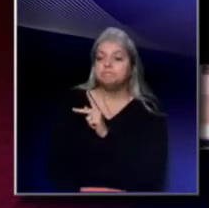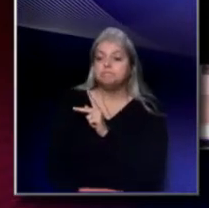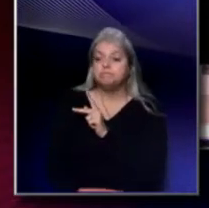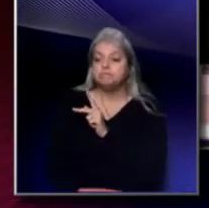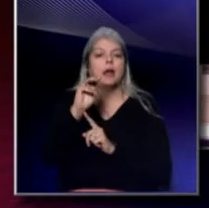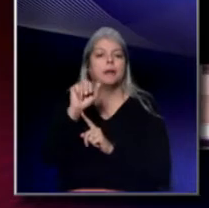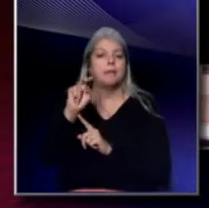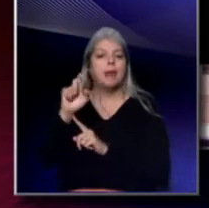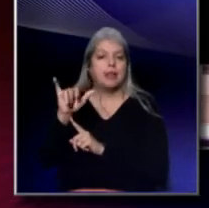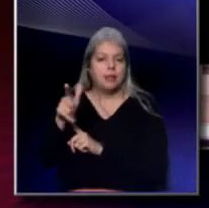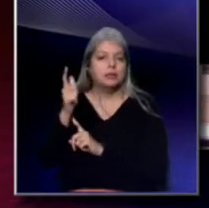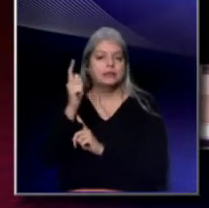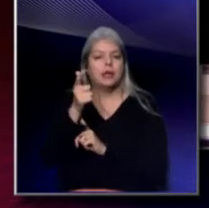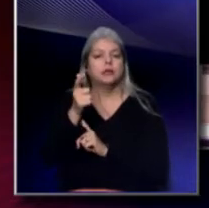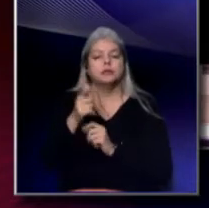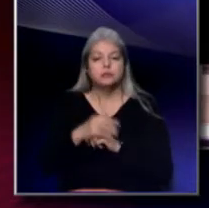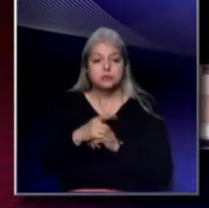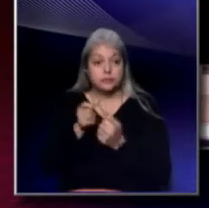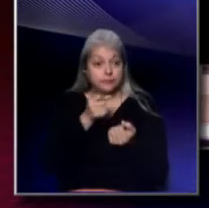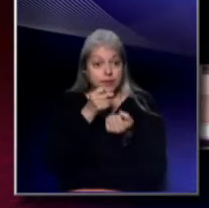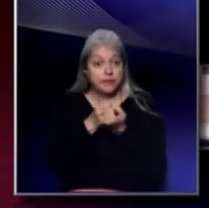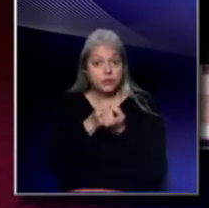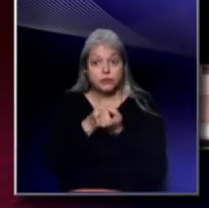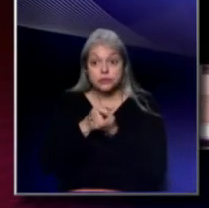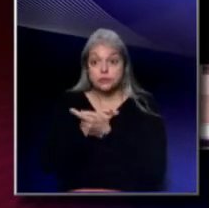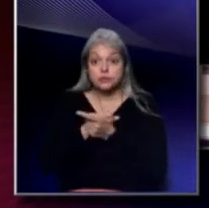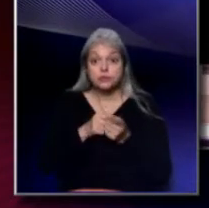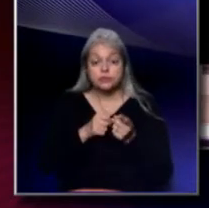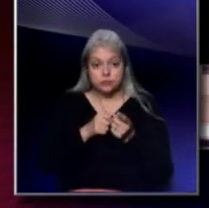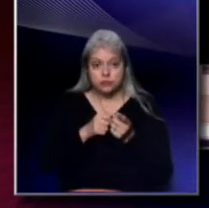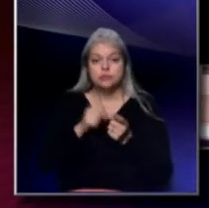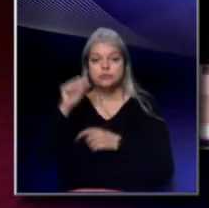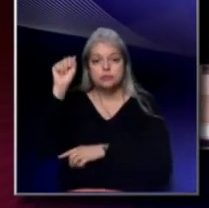Somebody want to second? All in favor?